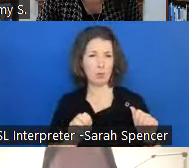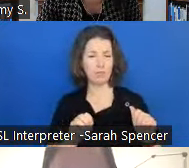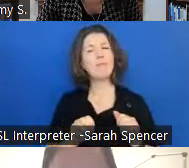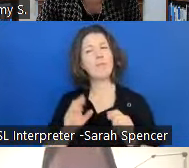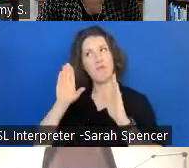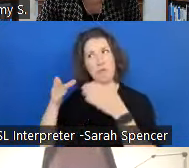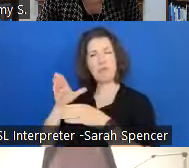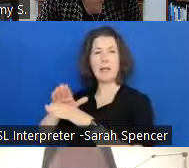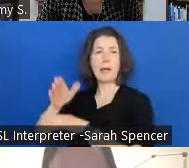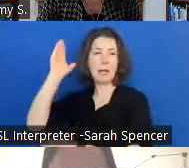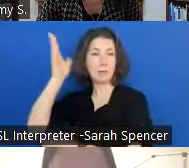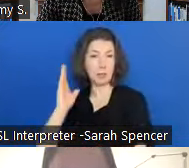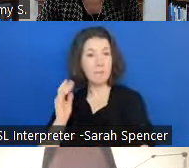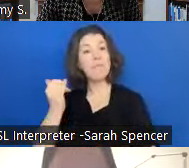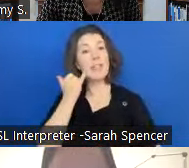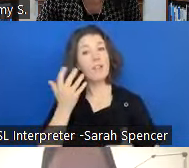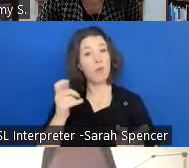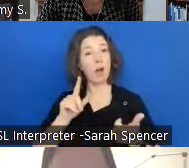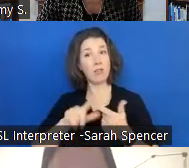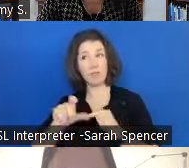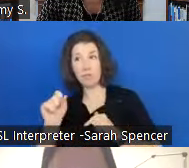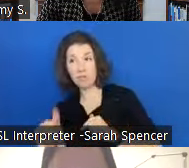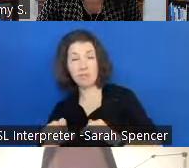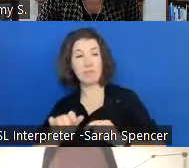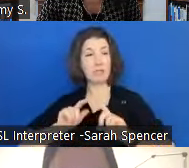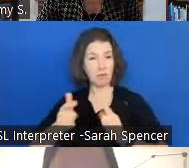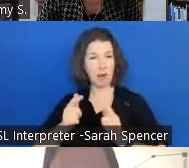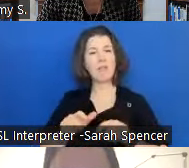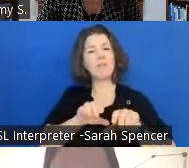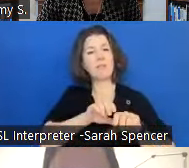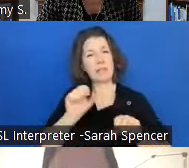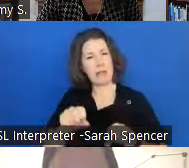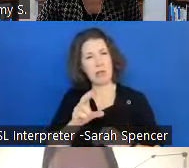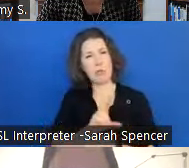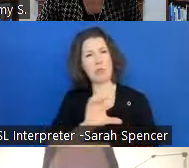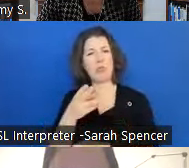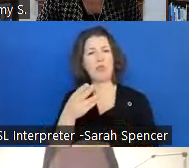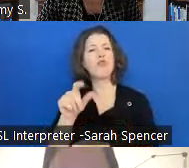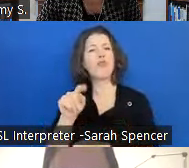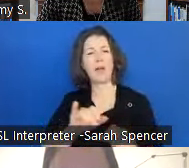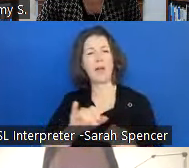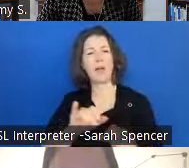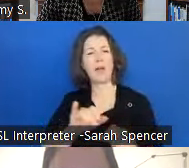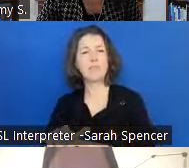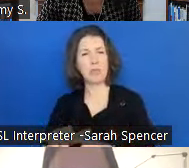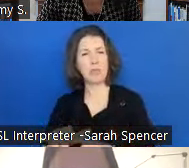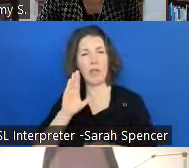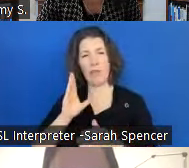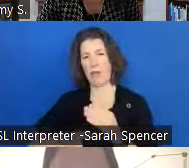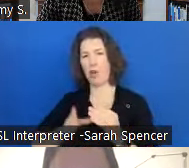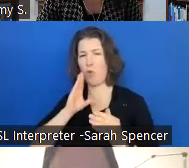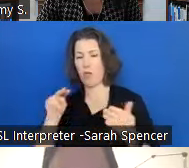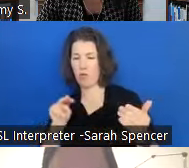guest speakers, you may use the chat feature, which is located at the bottom of your screen. We'll have time from the end. Only Blum Center staff,